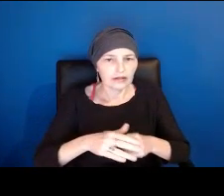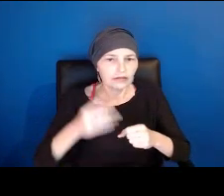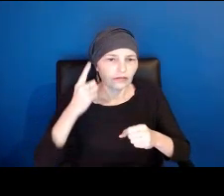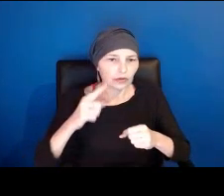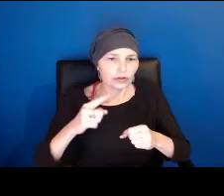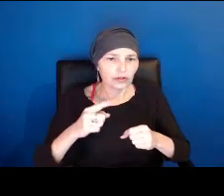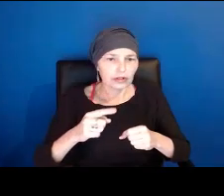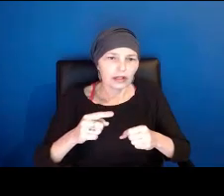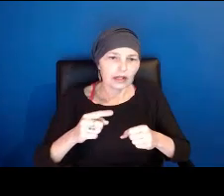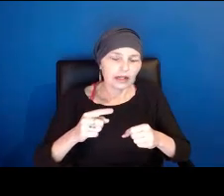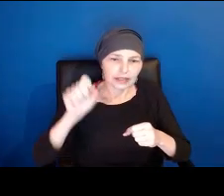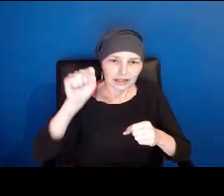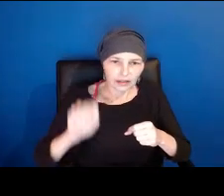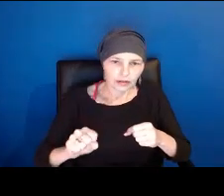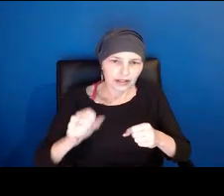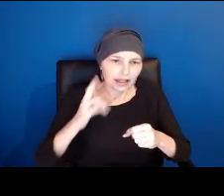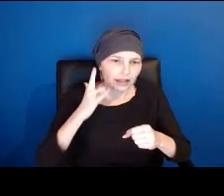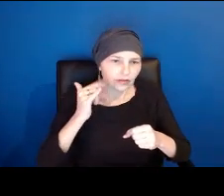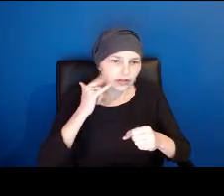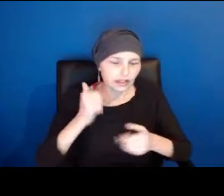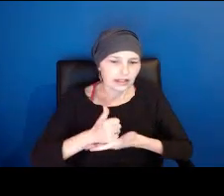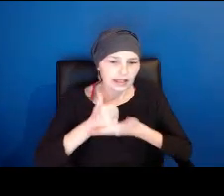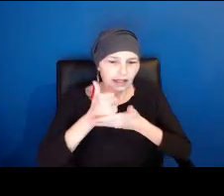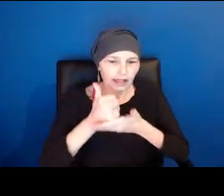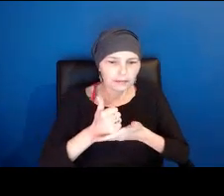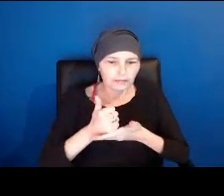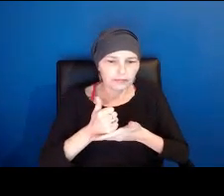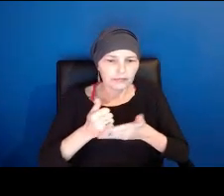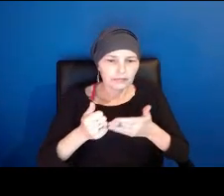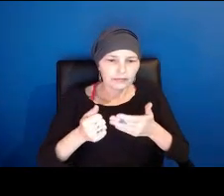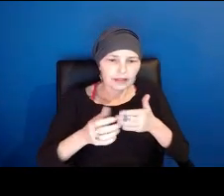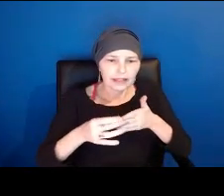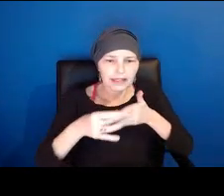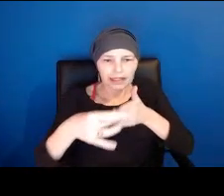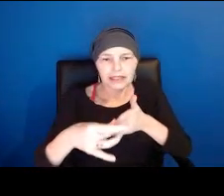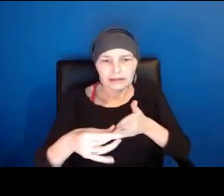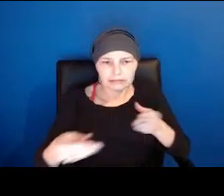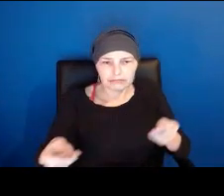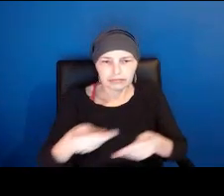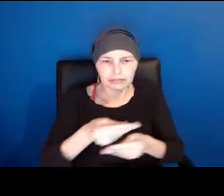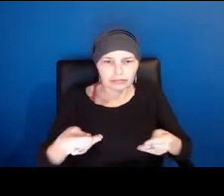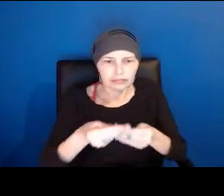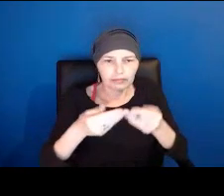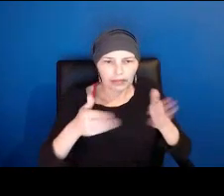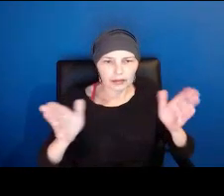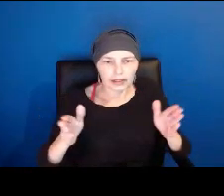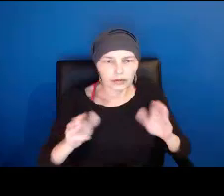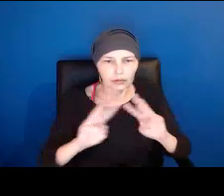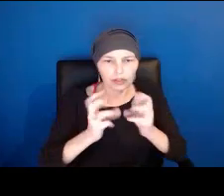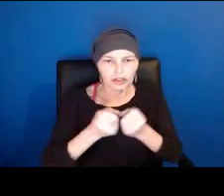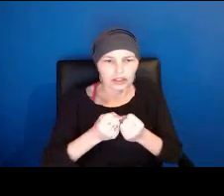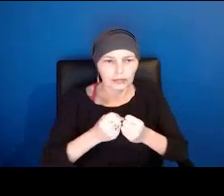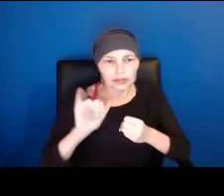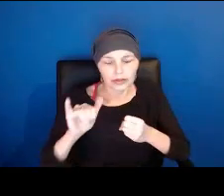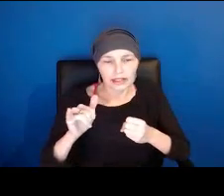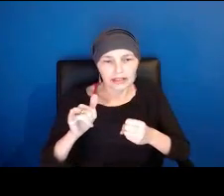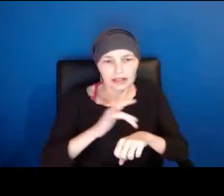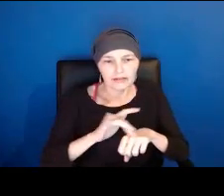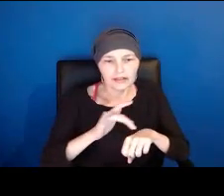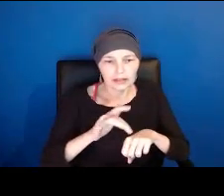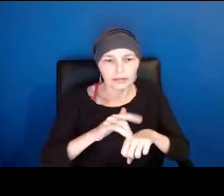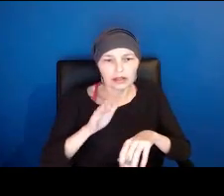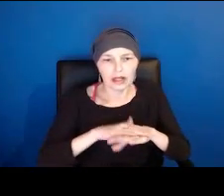California, and helped facilitate public workshops as part of that research project. That report is available on RAND Corporation's